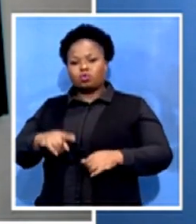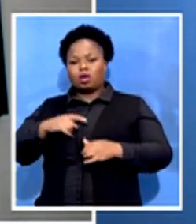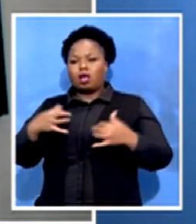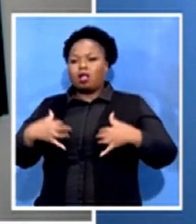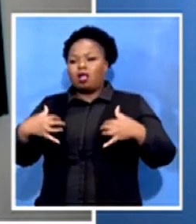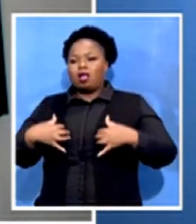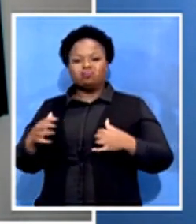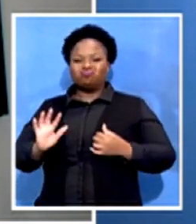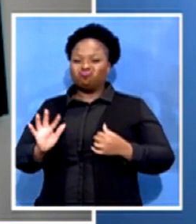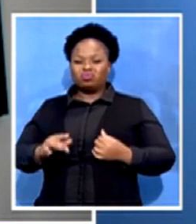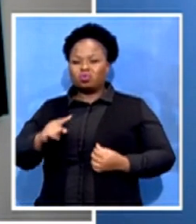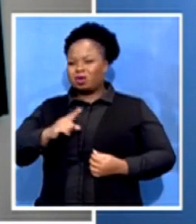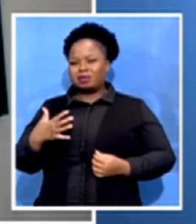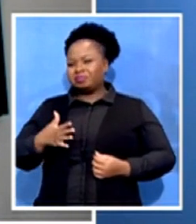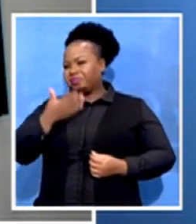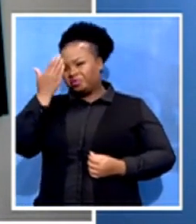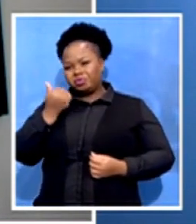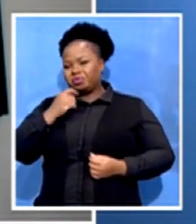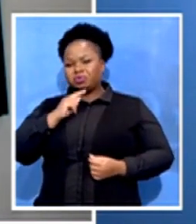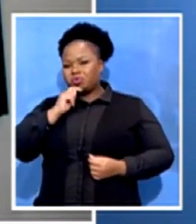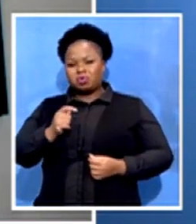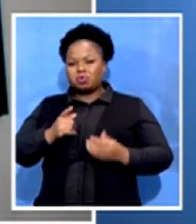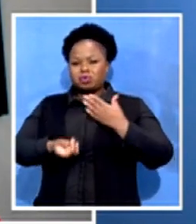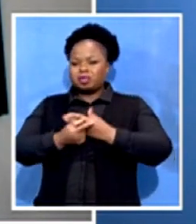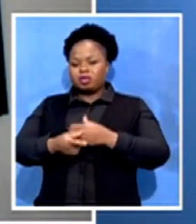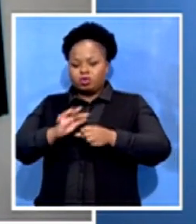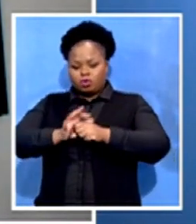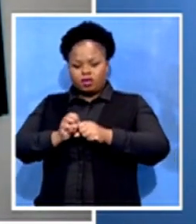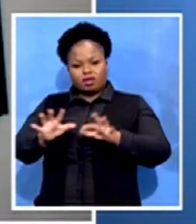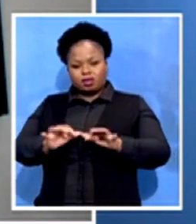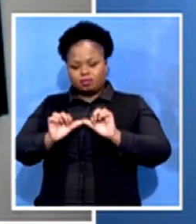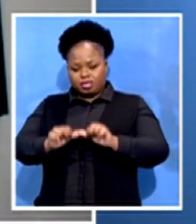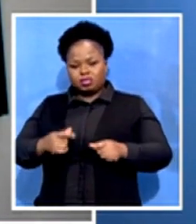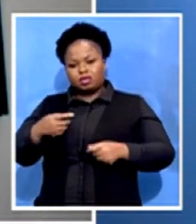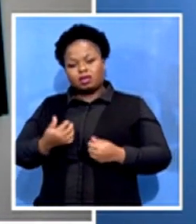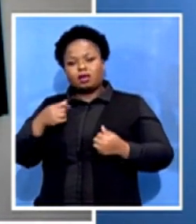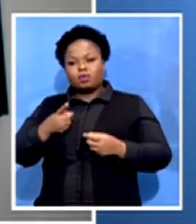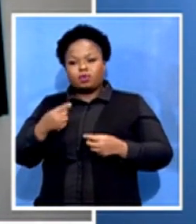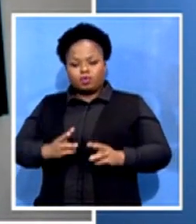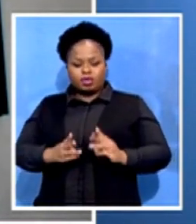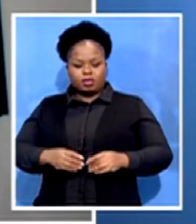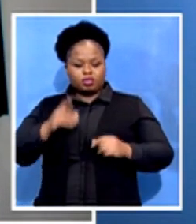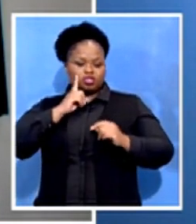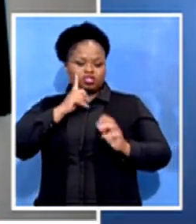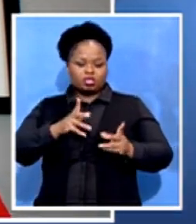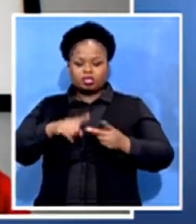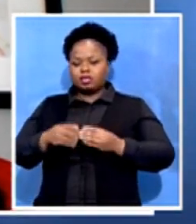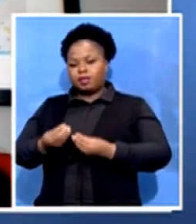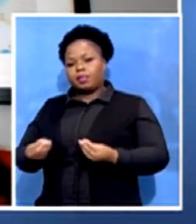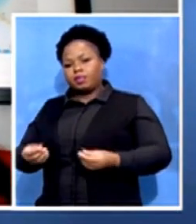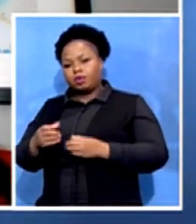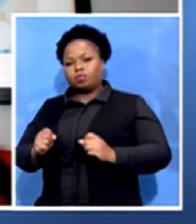with COVID. And this is a way to actually supply teachers with a platform as well as the learners. How's it been received since its